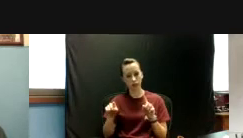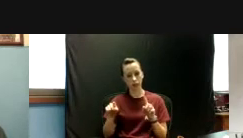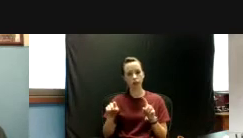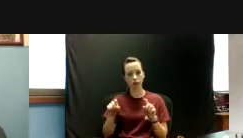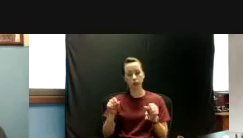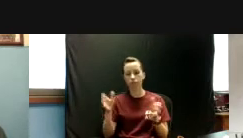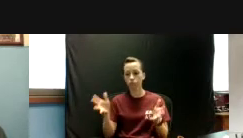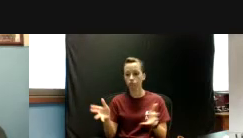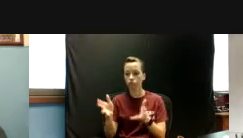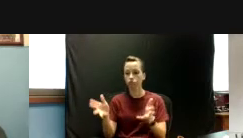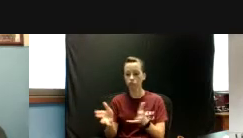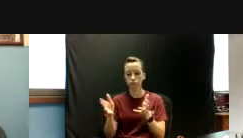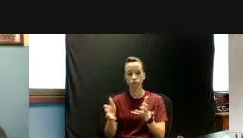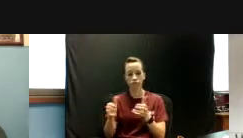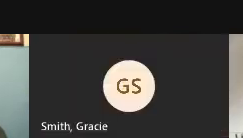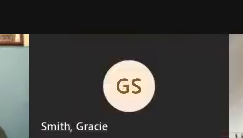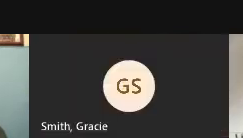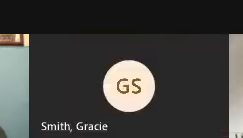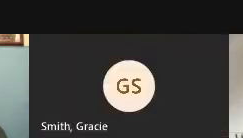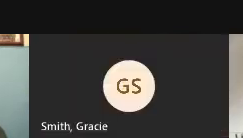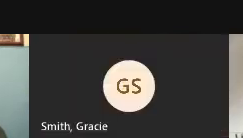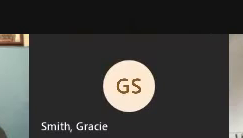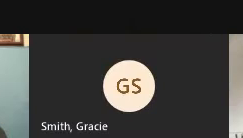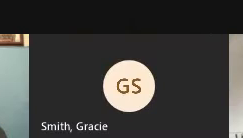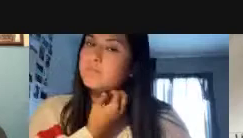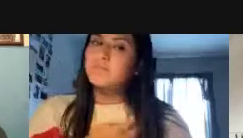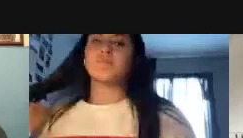We can encourage. We can be hope dealers, like we talked about